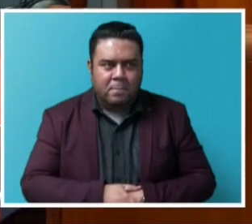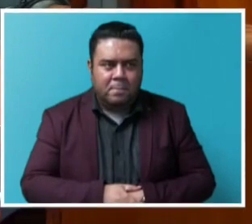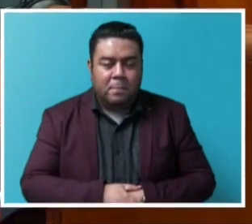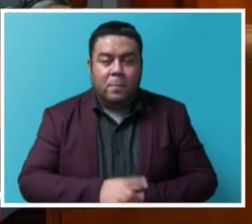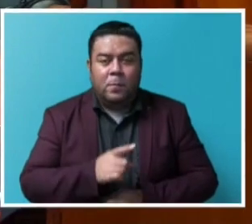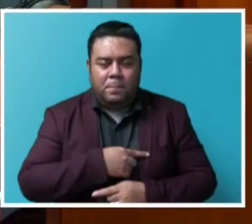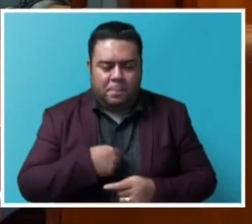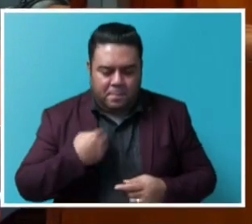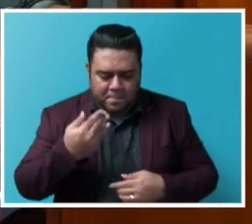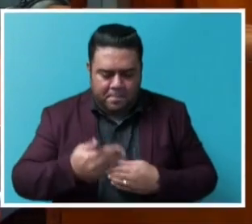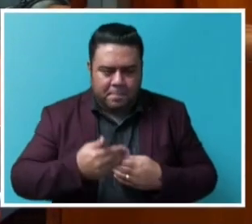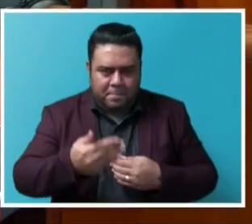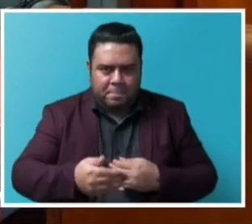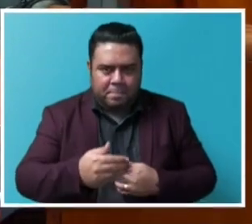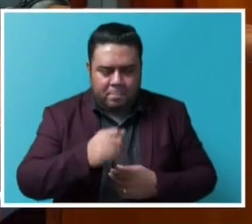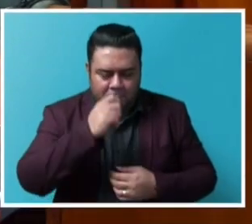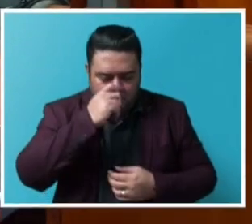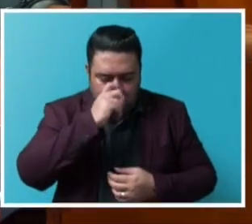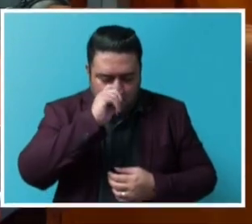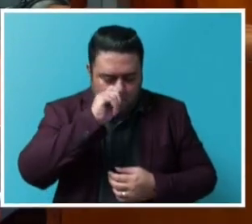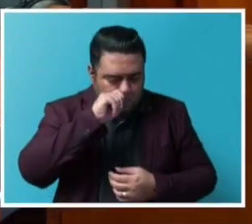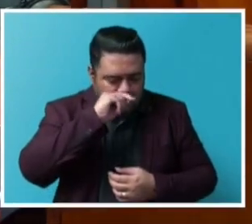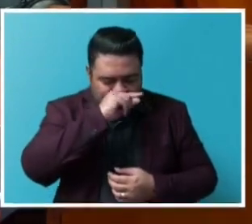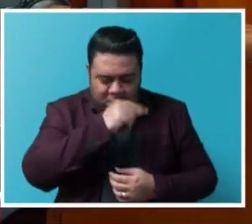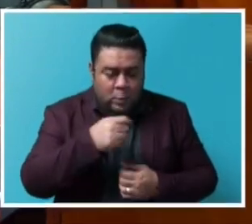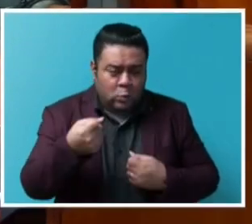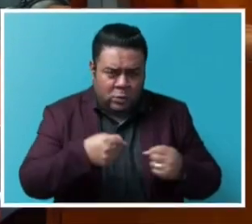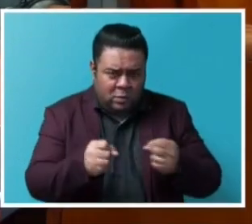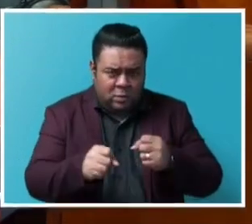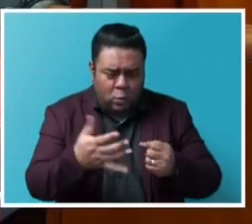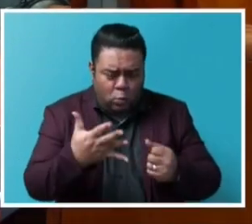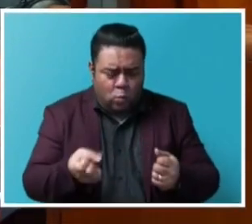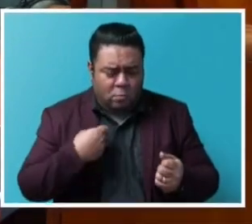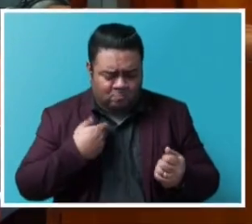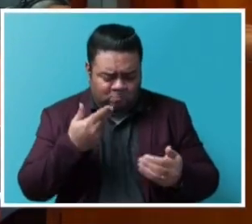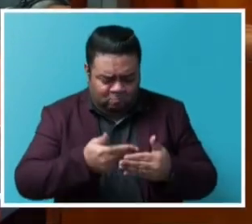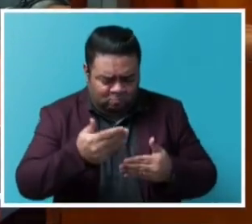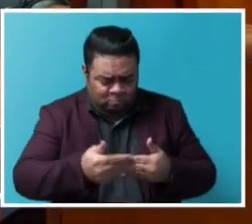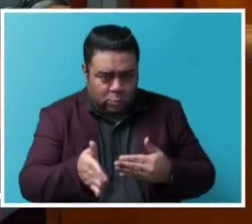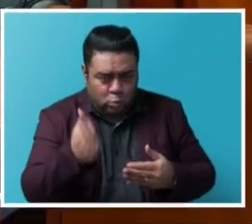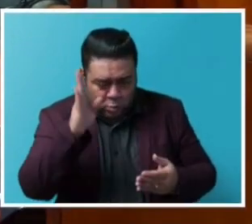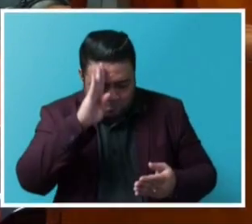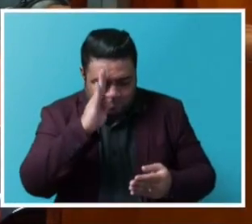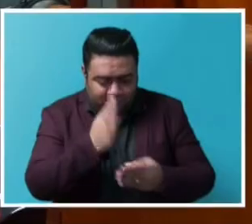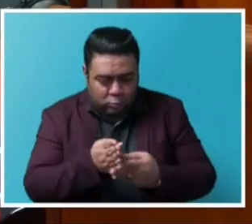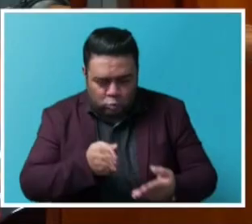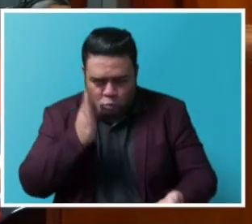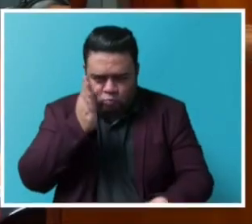moving strategically and with intention and with conviction.